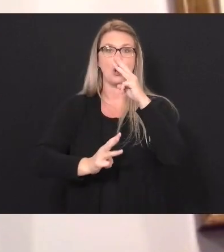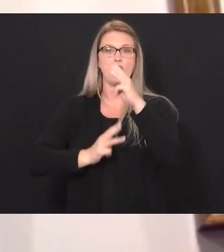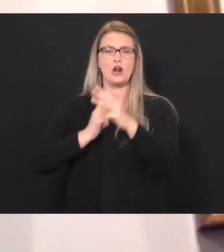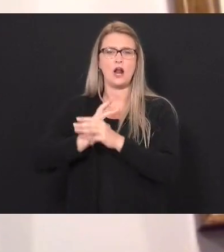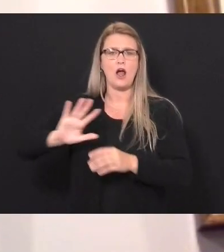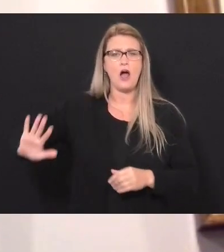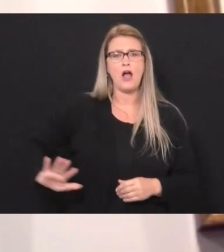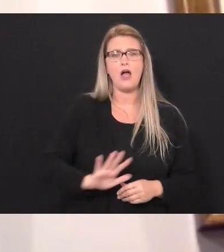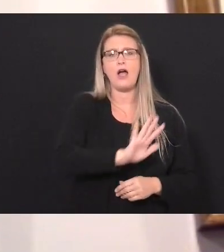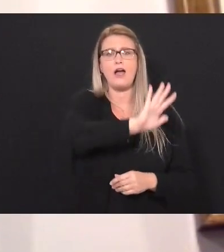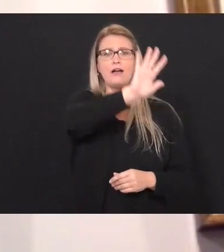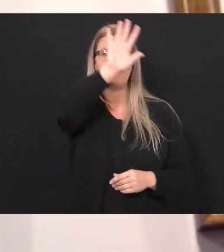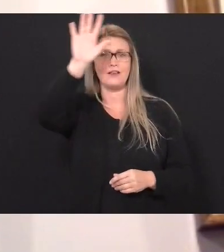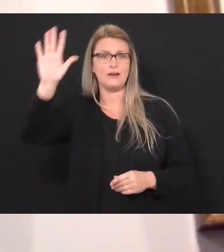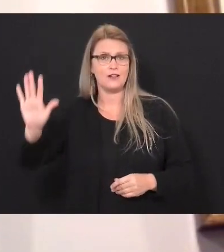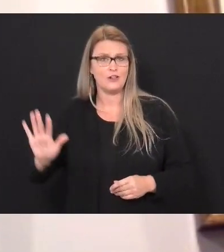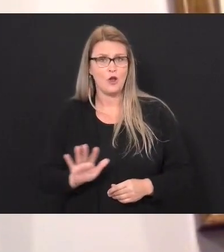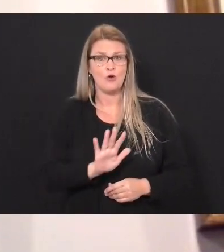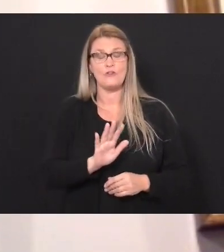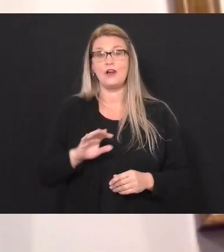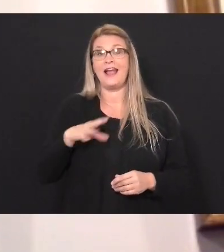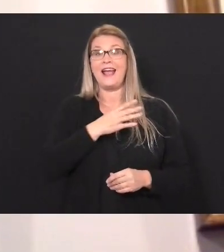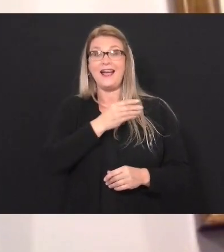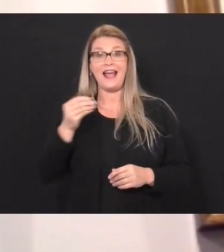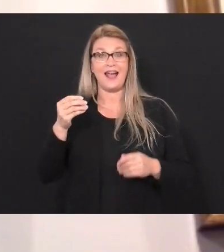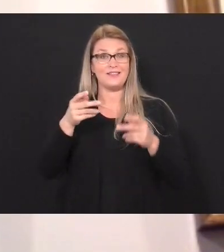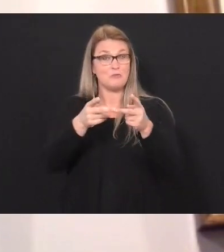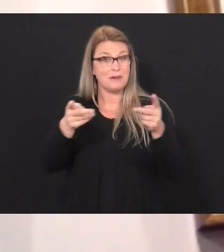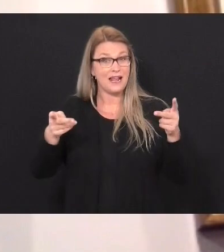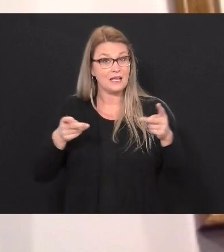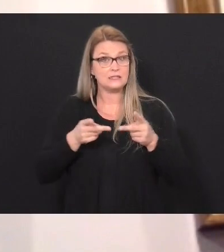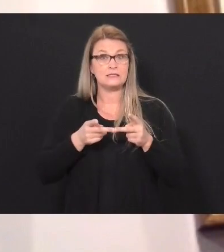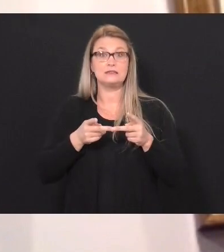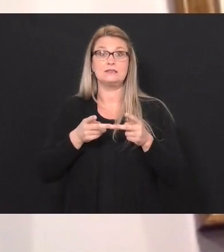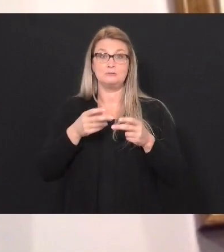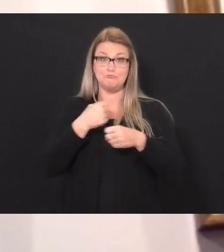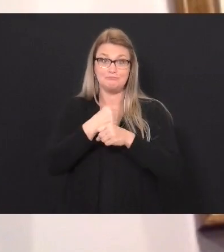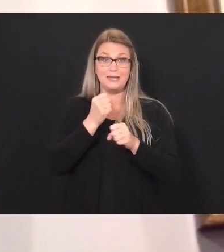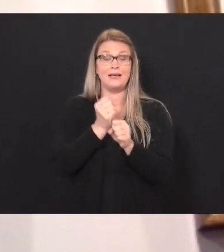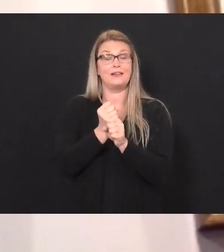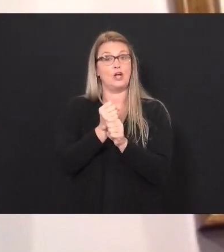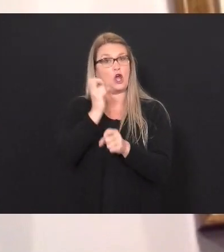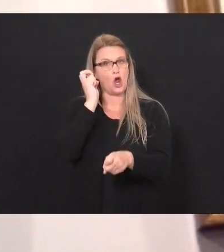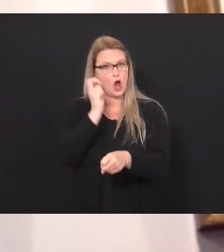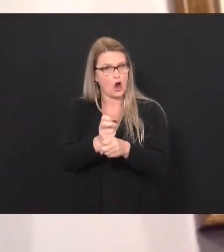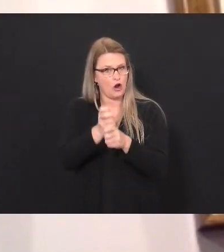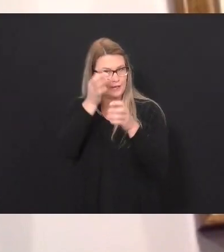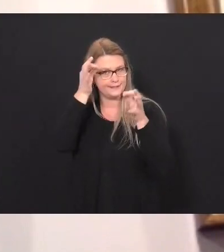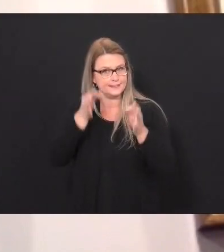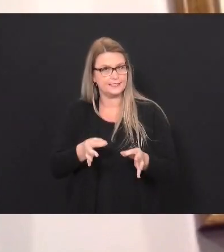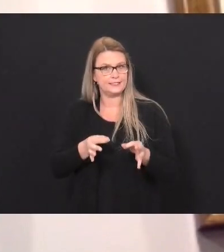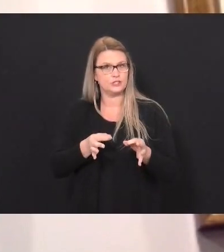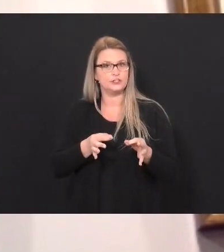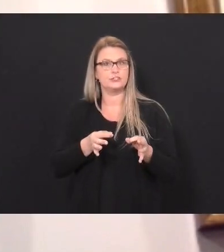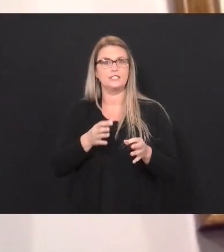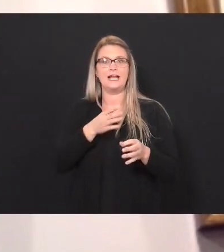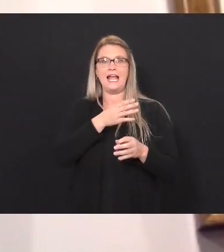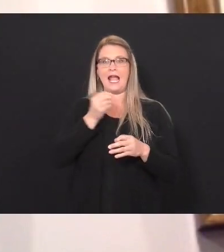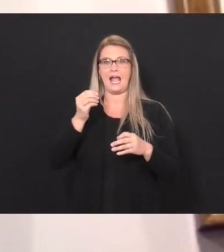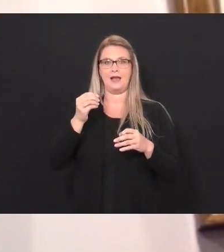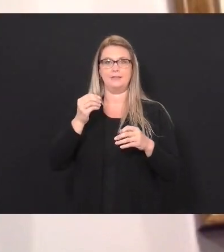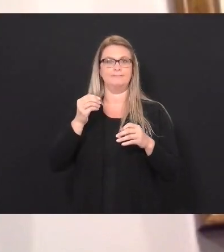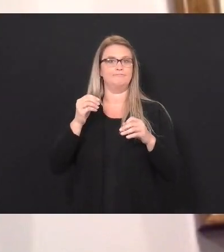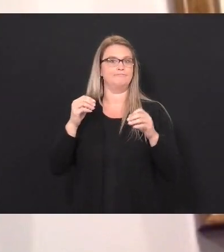And the places that have made the hard decisions, that have come together as a